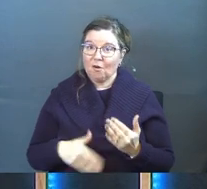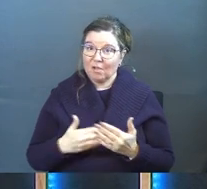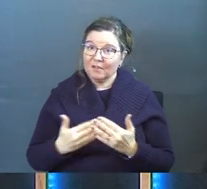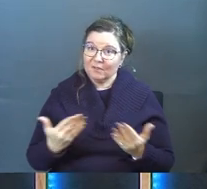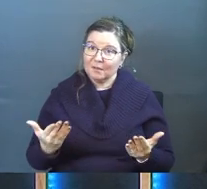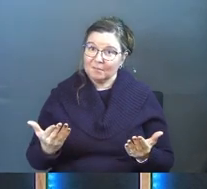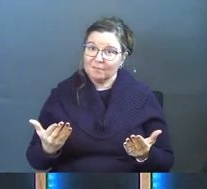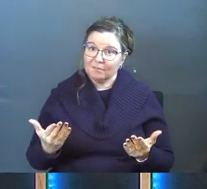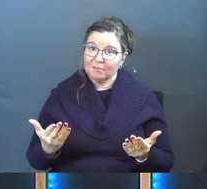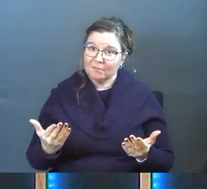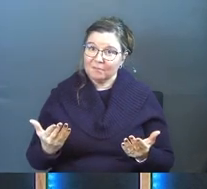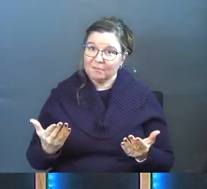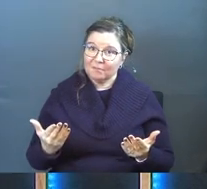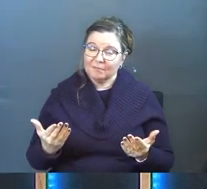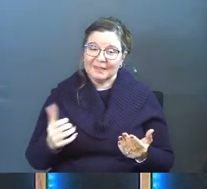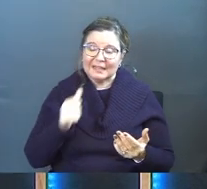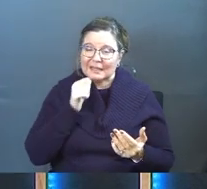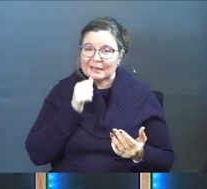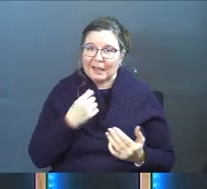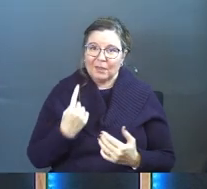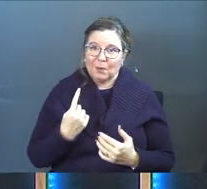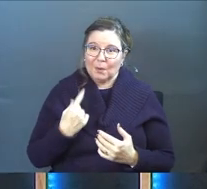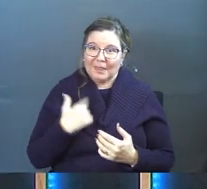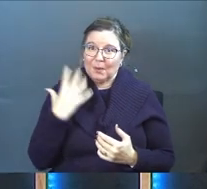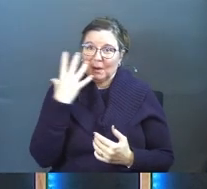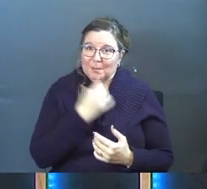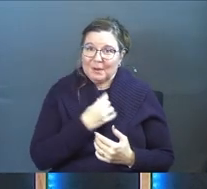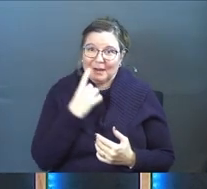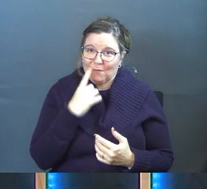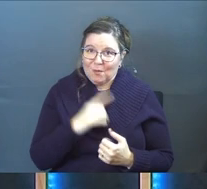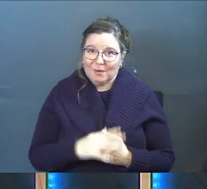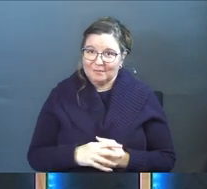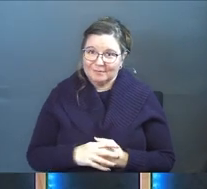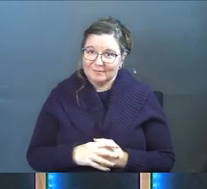them. Yes. Not just the ones that we're pretty for.